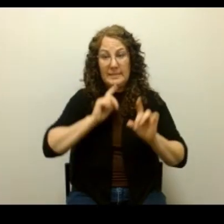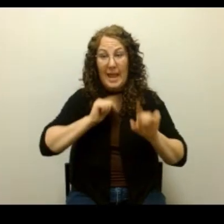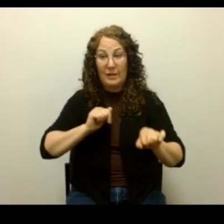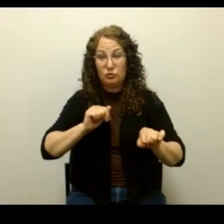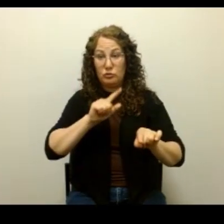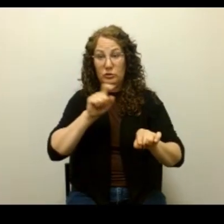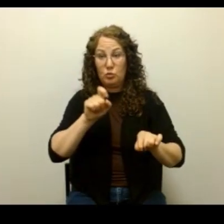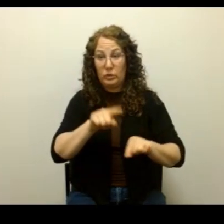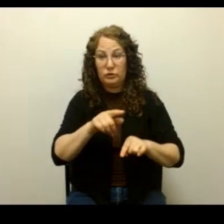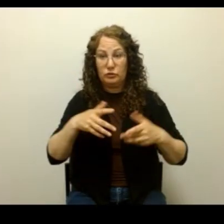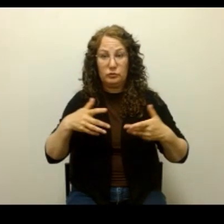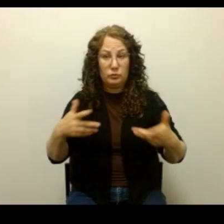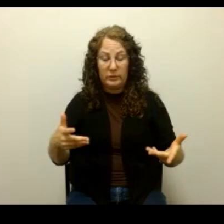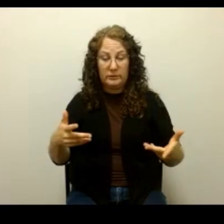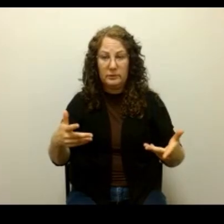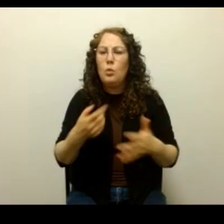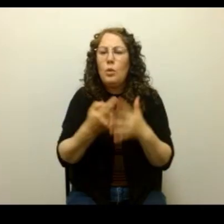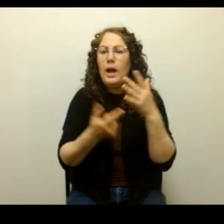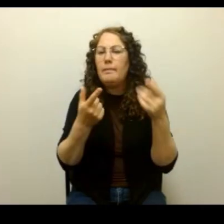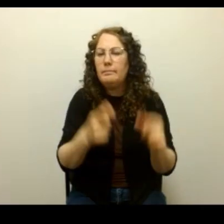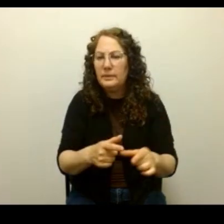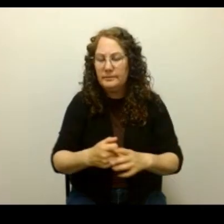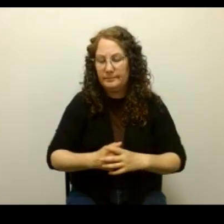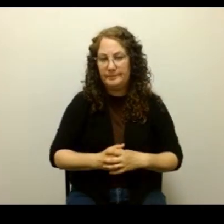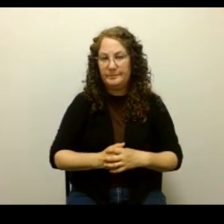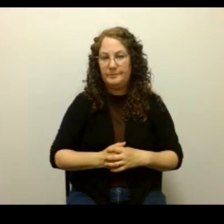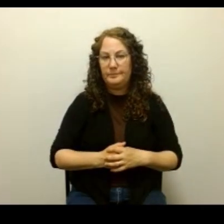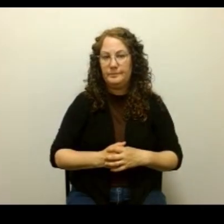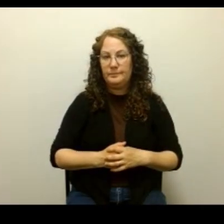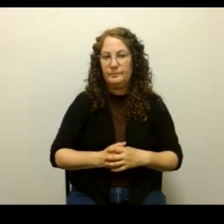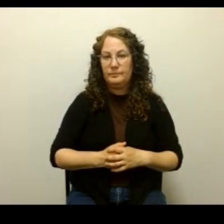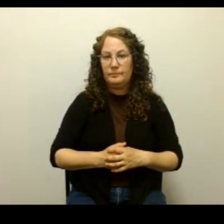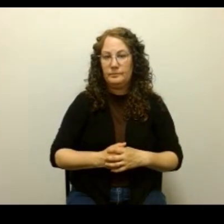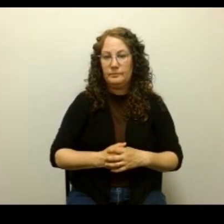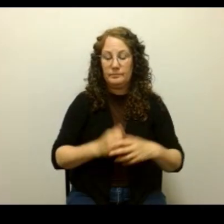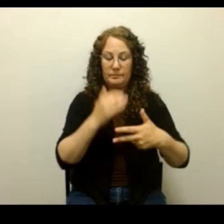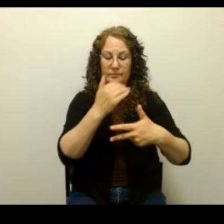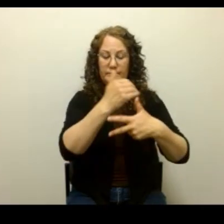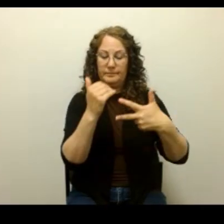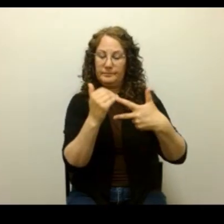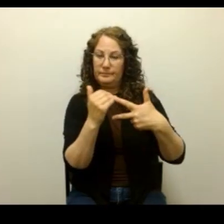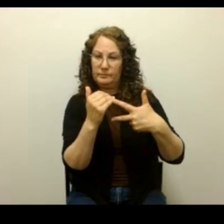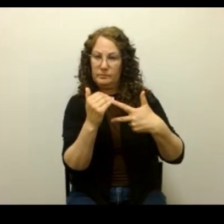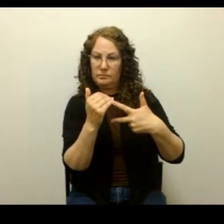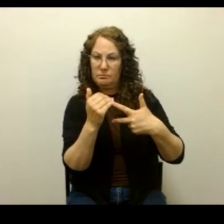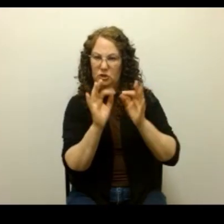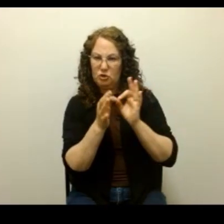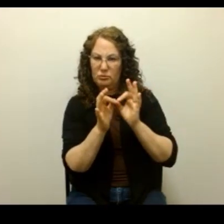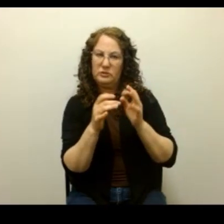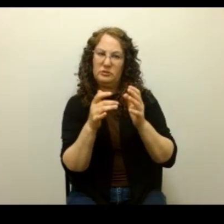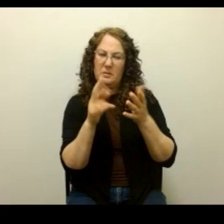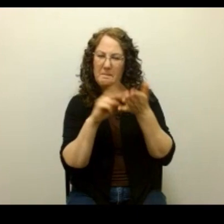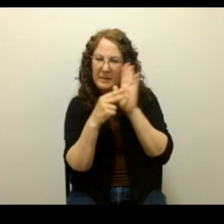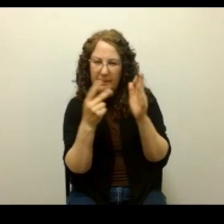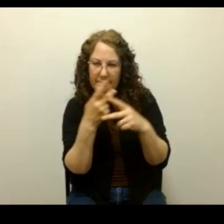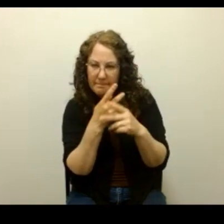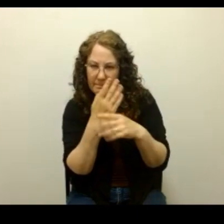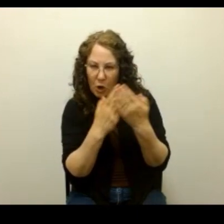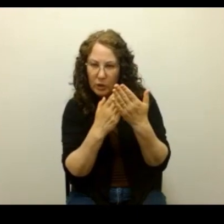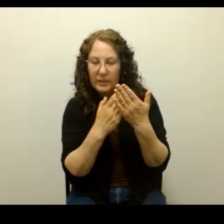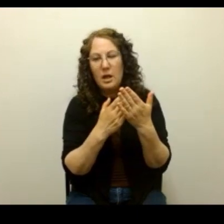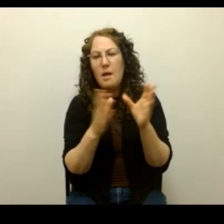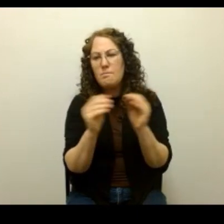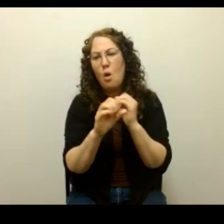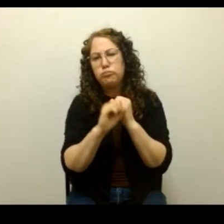question, what happened? In the interpretation part, it is a bit